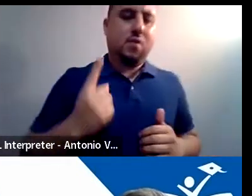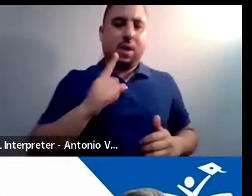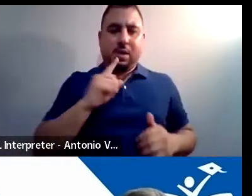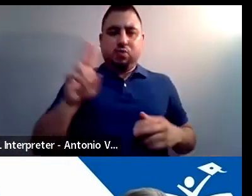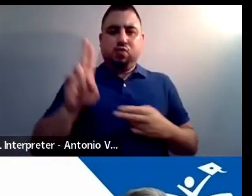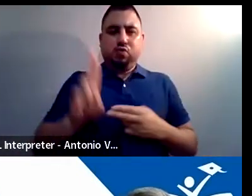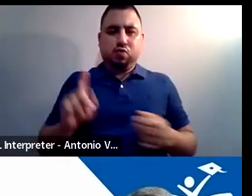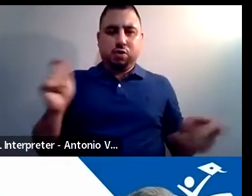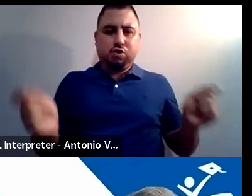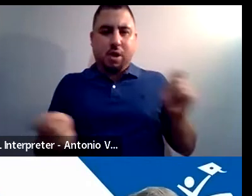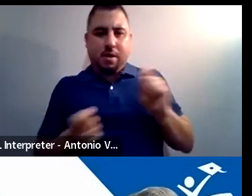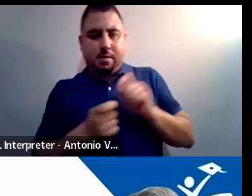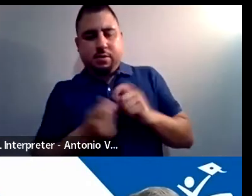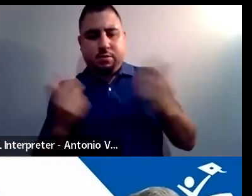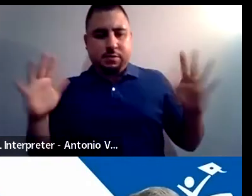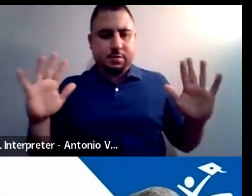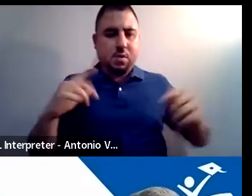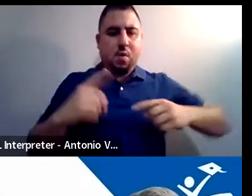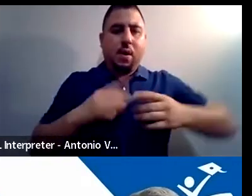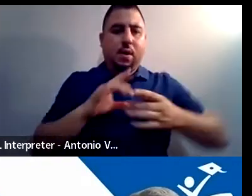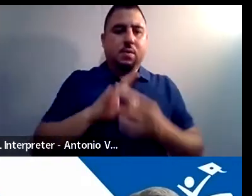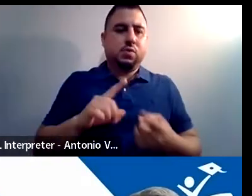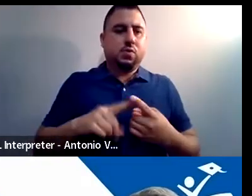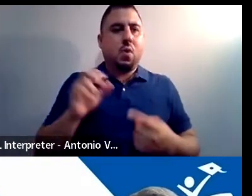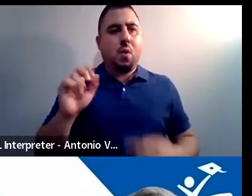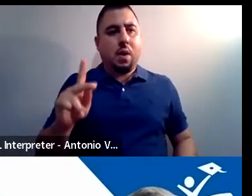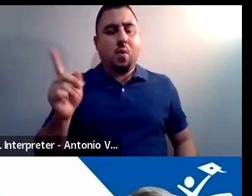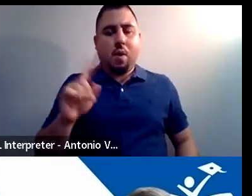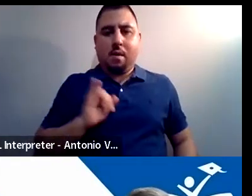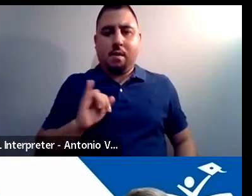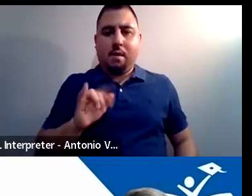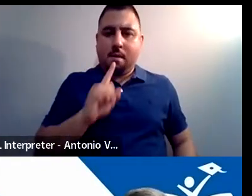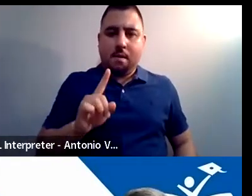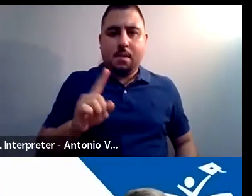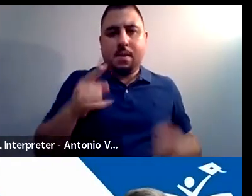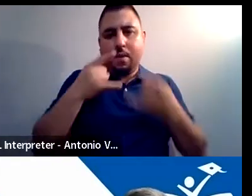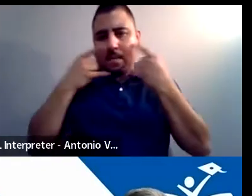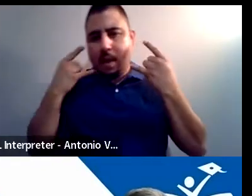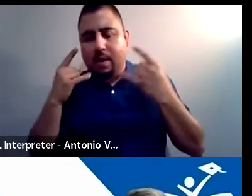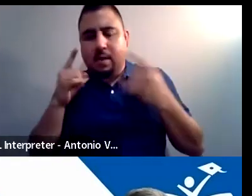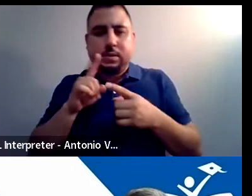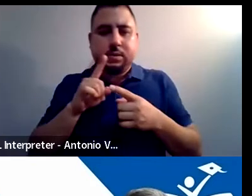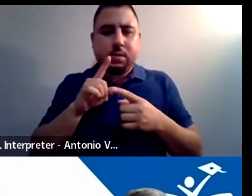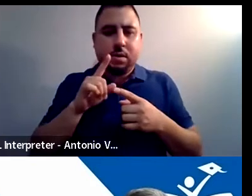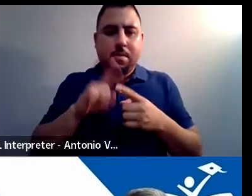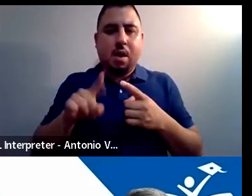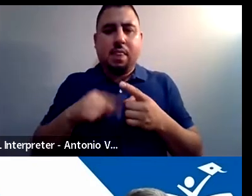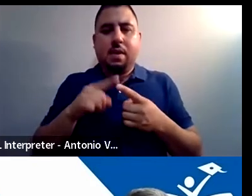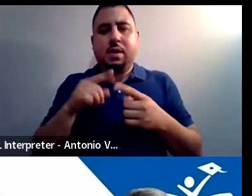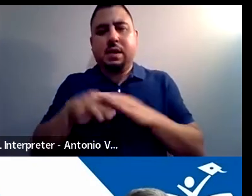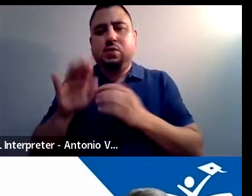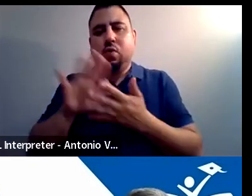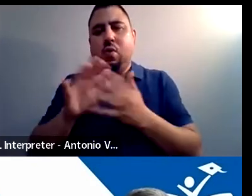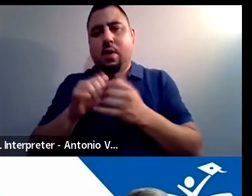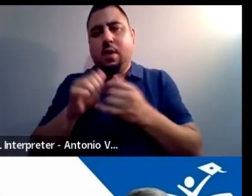to the change when it comes to, hey, we can wear a mask, but when we went to when they started going to school, the